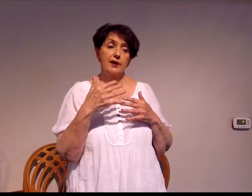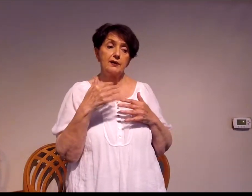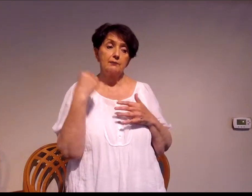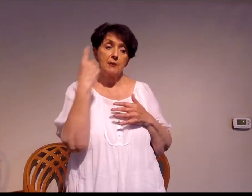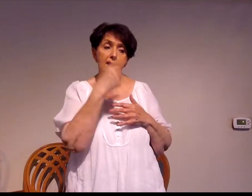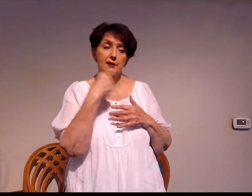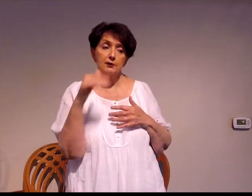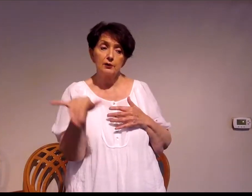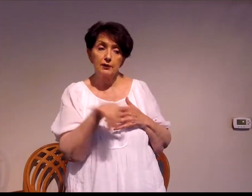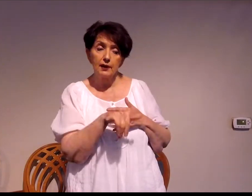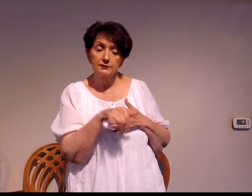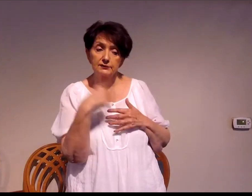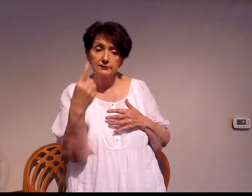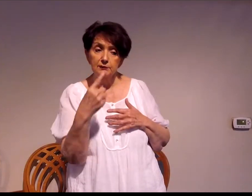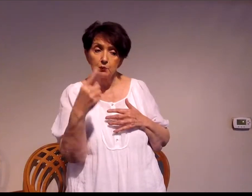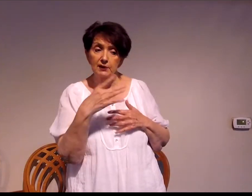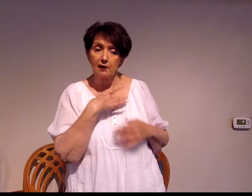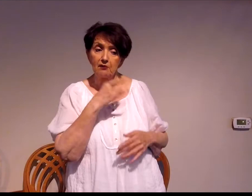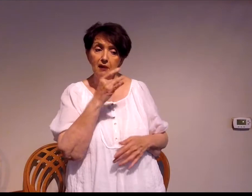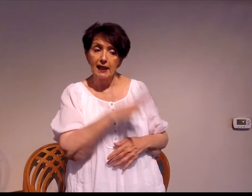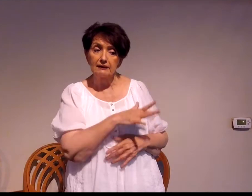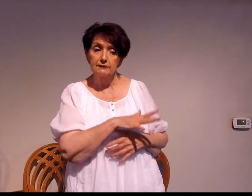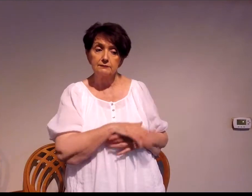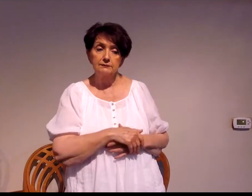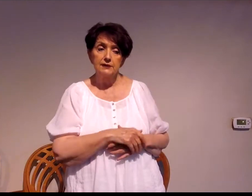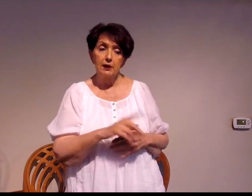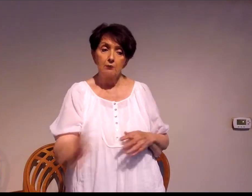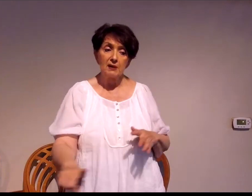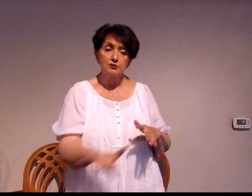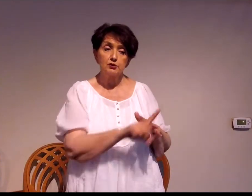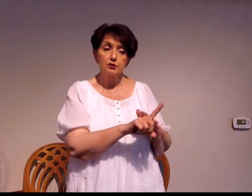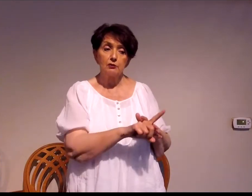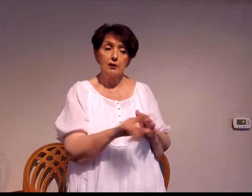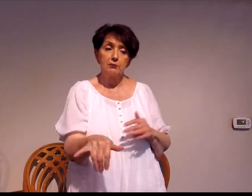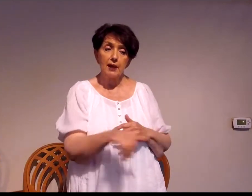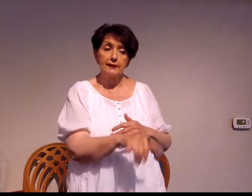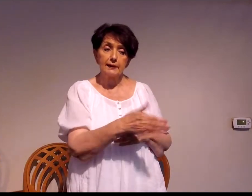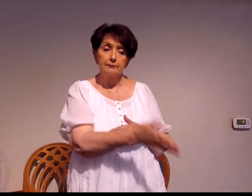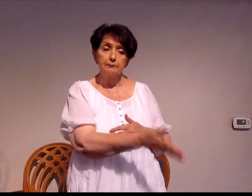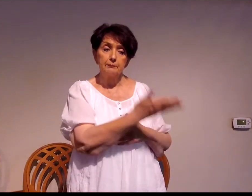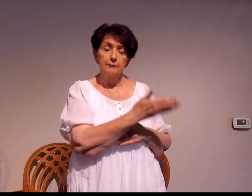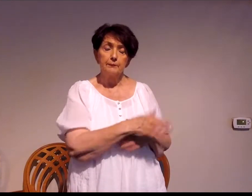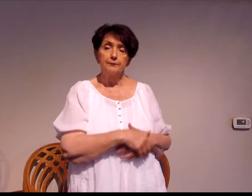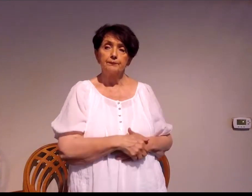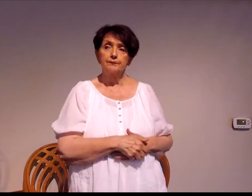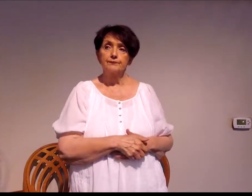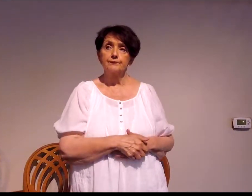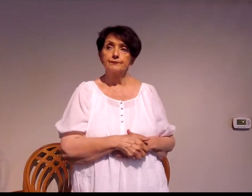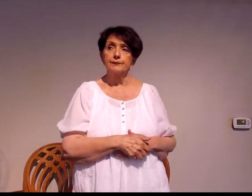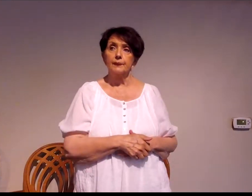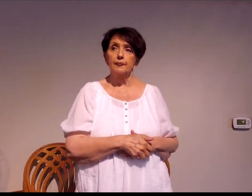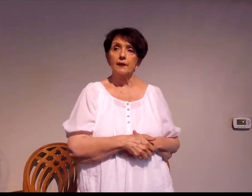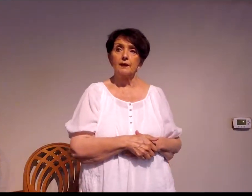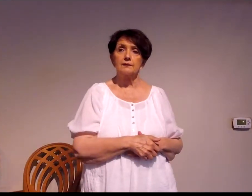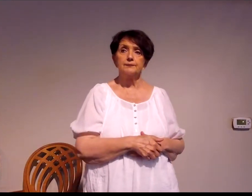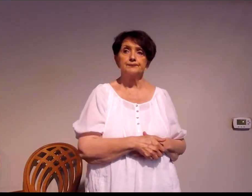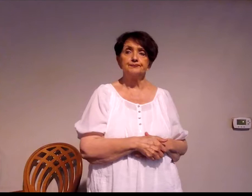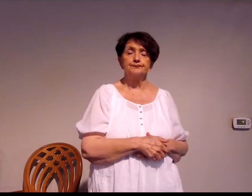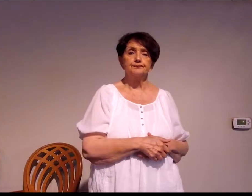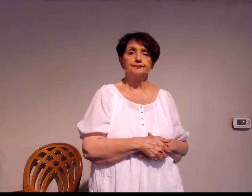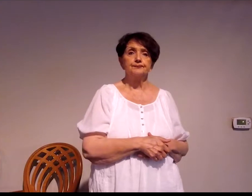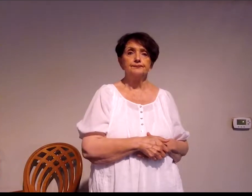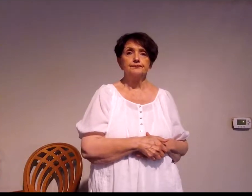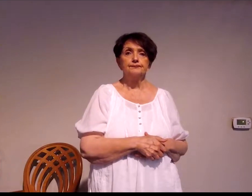somebody else that I don't like. I might show up like somebody else I don't appreciate how they show